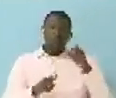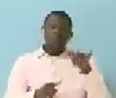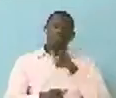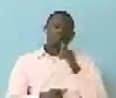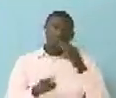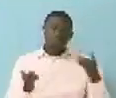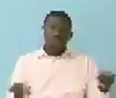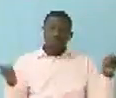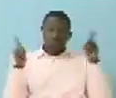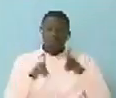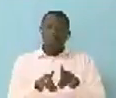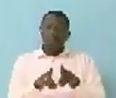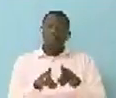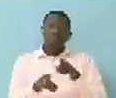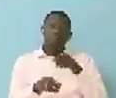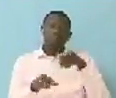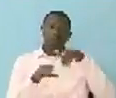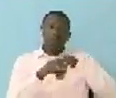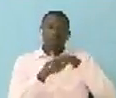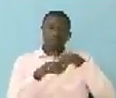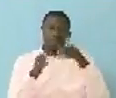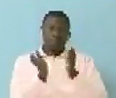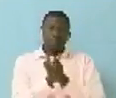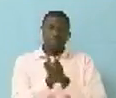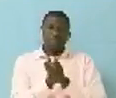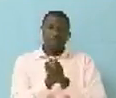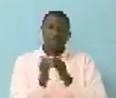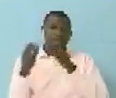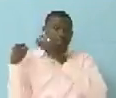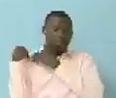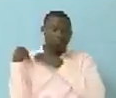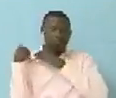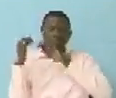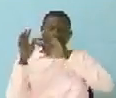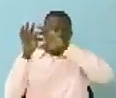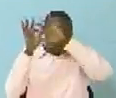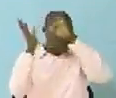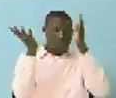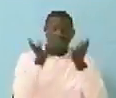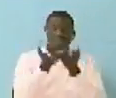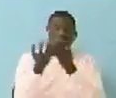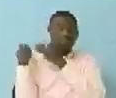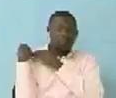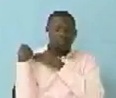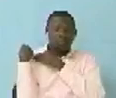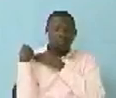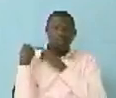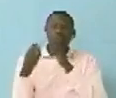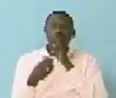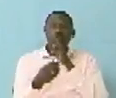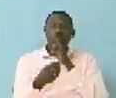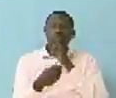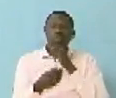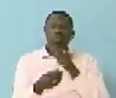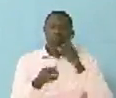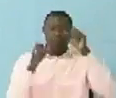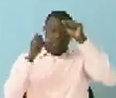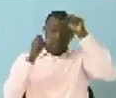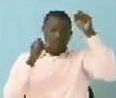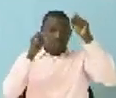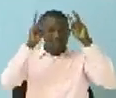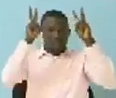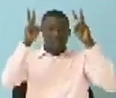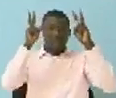panel, the responsibility, the overall ultimate responsibility rested with the president. If that is what the